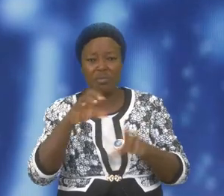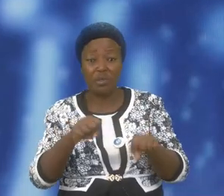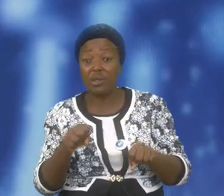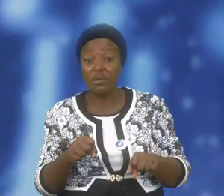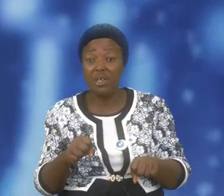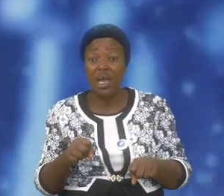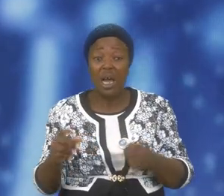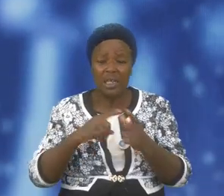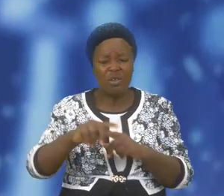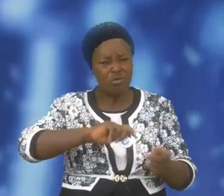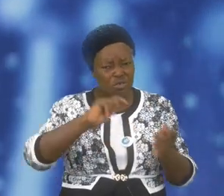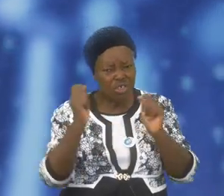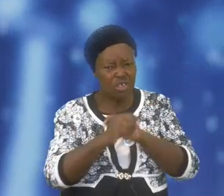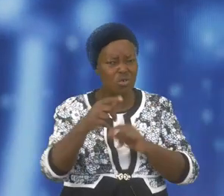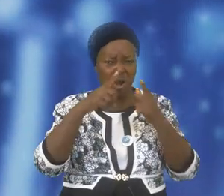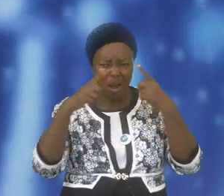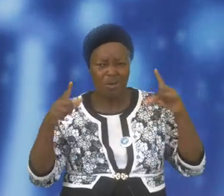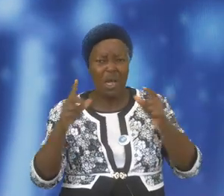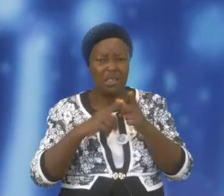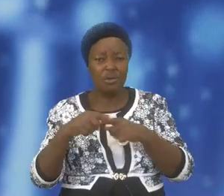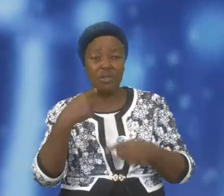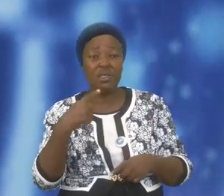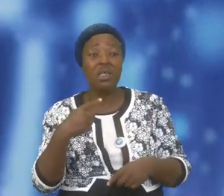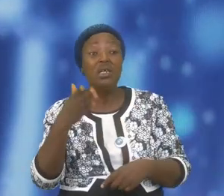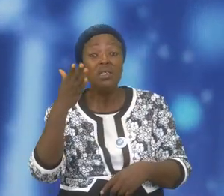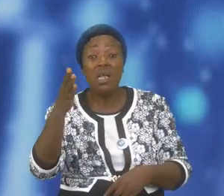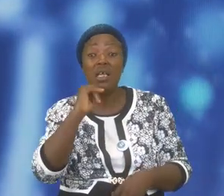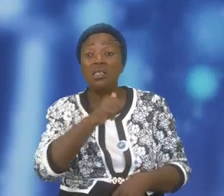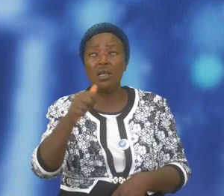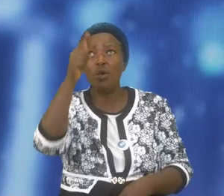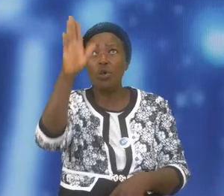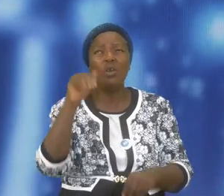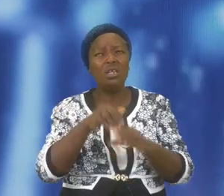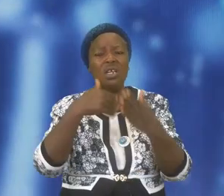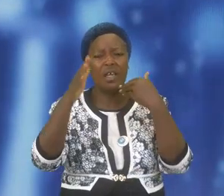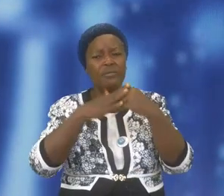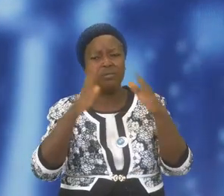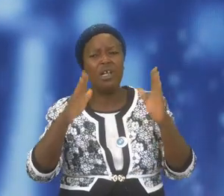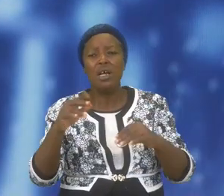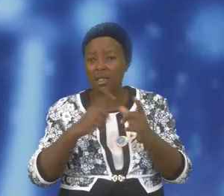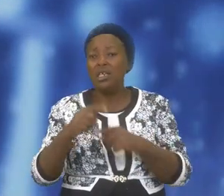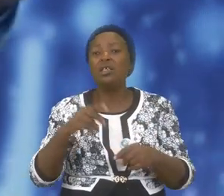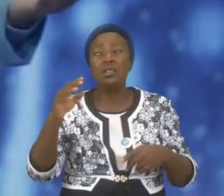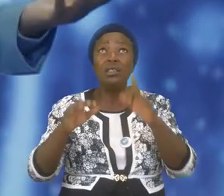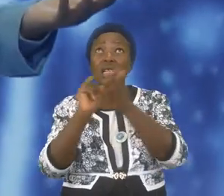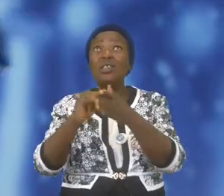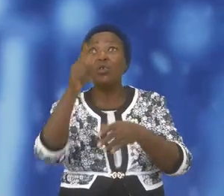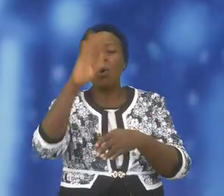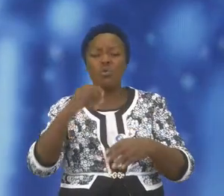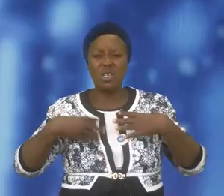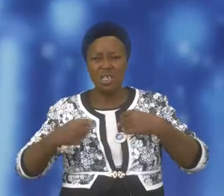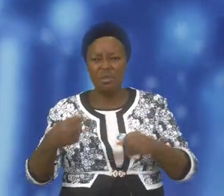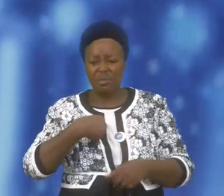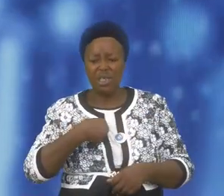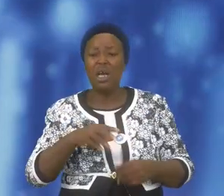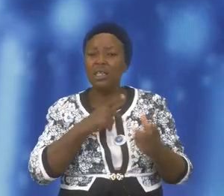is a God in heaven, he will heal me. There's a God in heaven, he will solve my problem. There's a God in